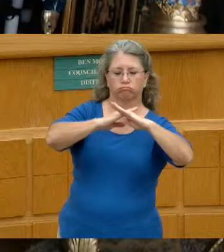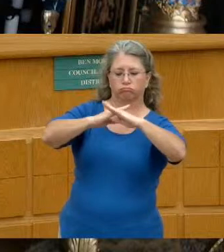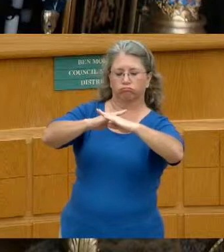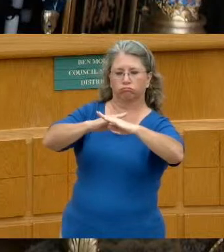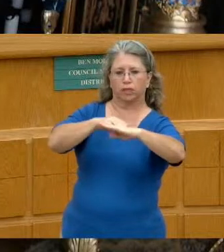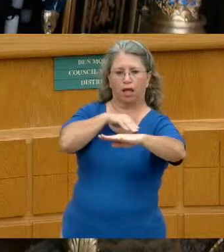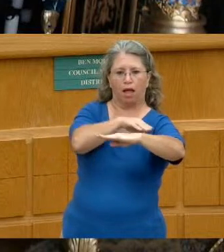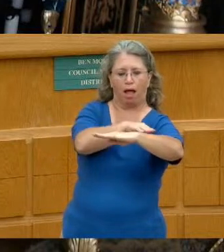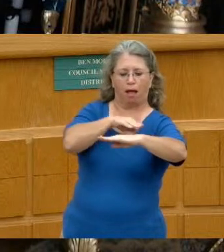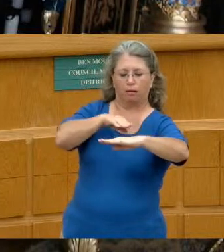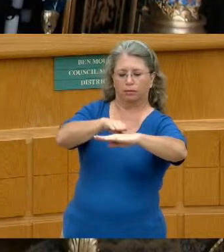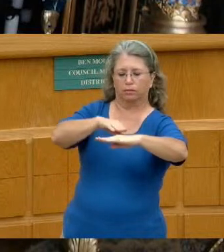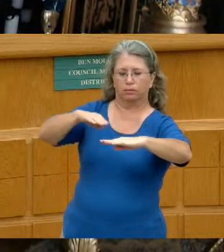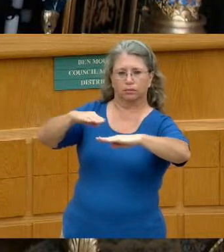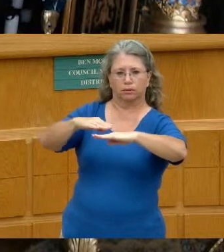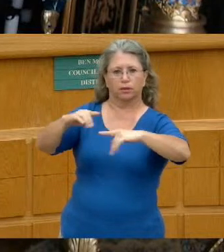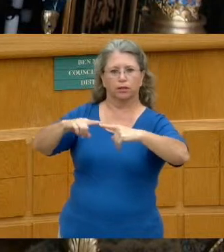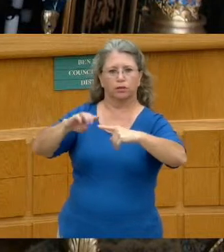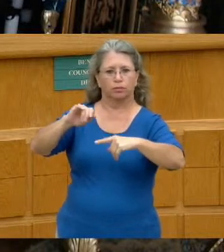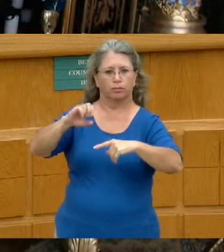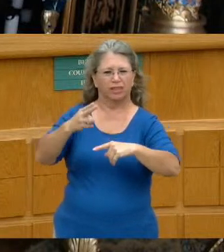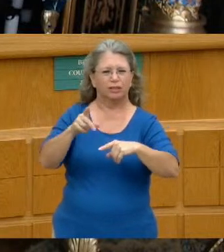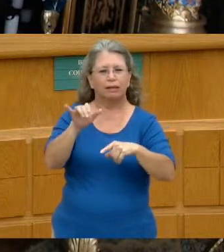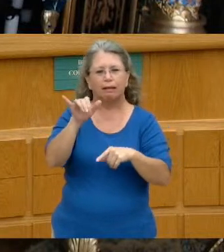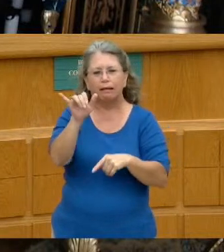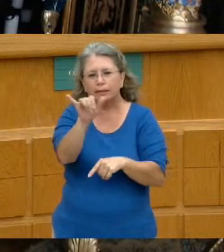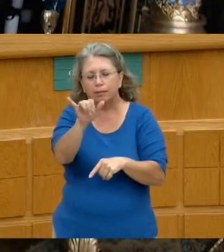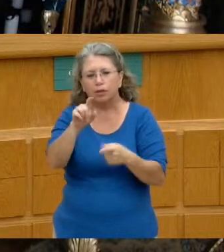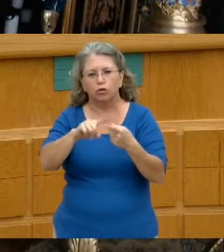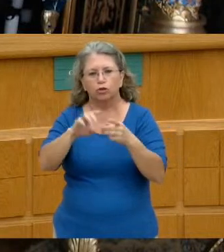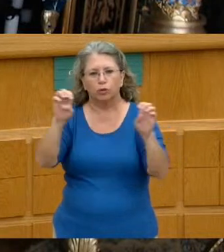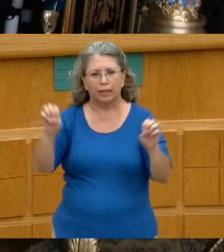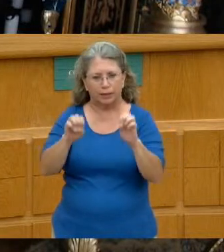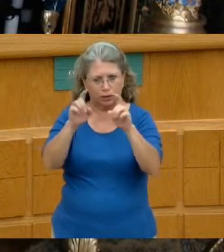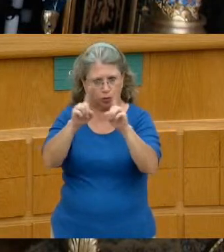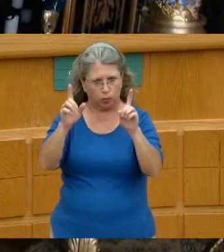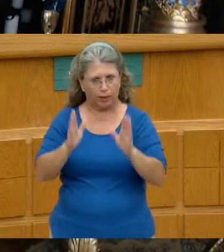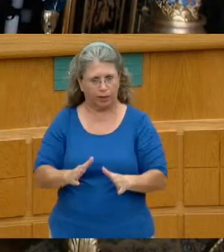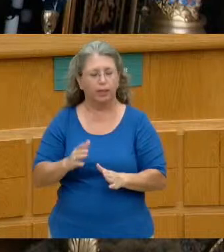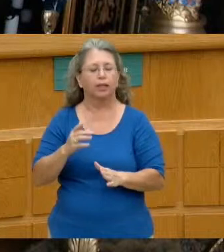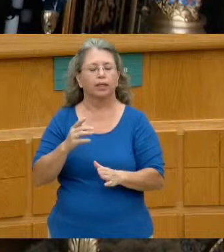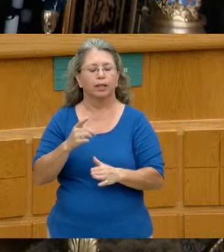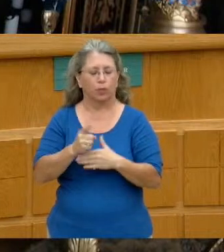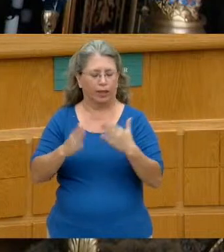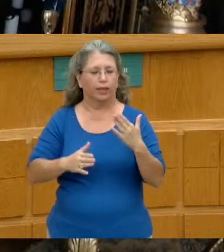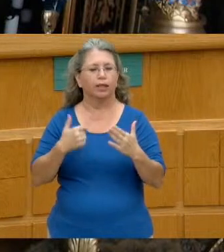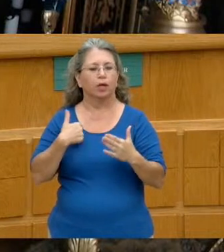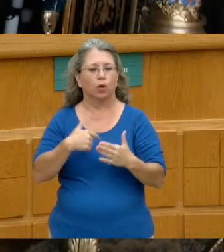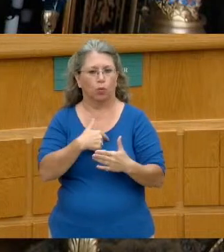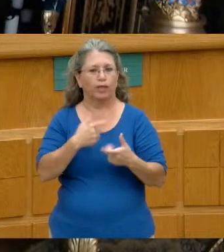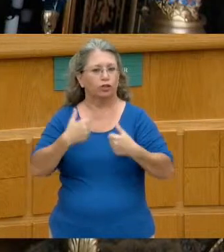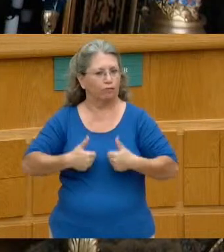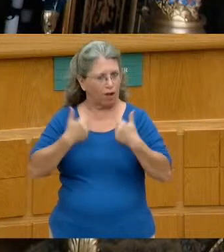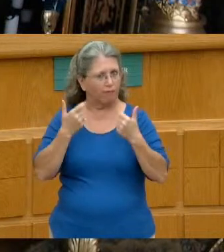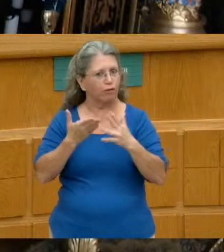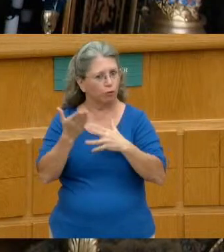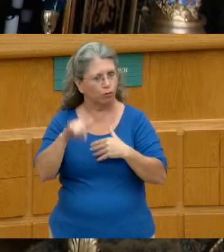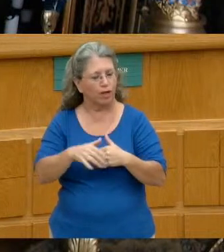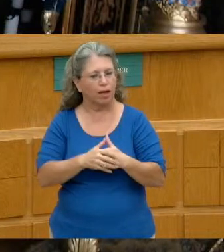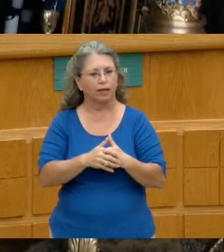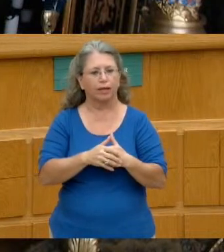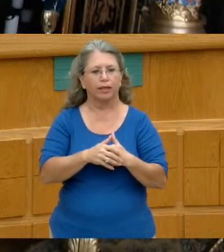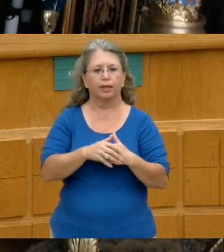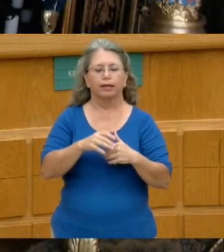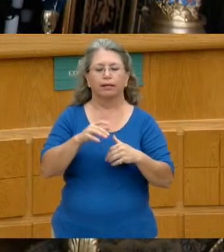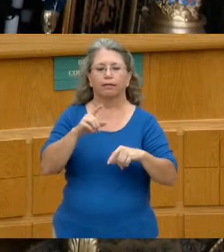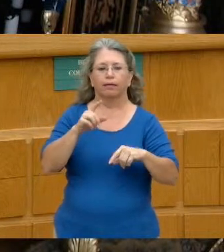to the orders we had in effect during Easter weekend, and we survived Easter weekend. Vehicular traffic will be prohibited, but pedestrian access